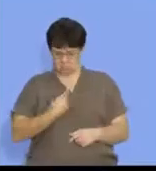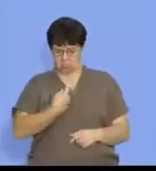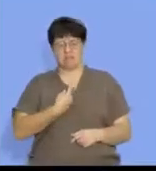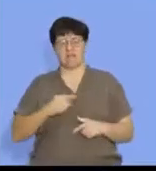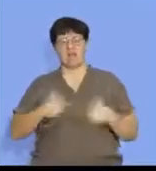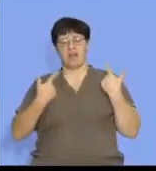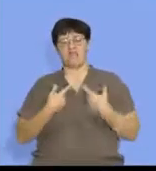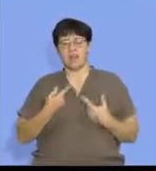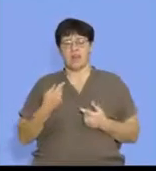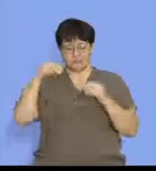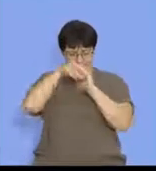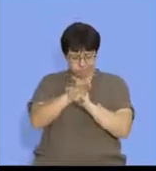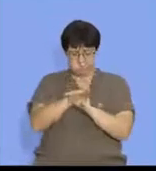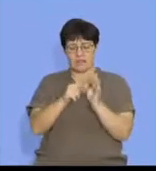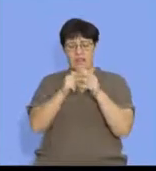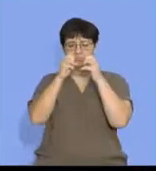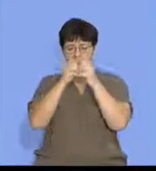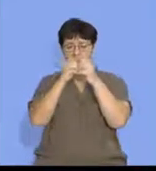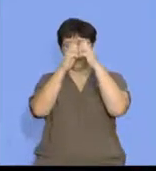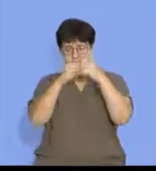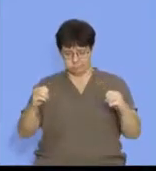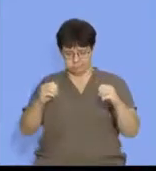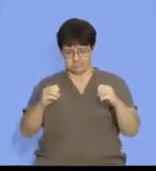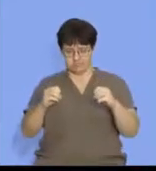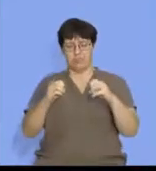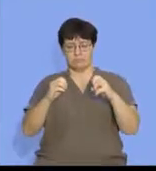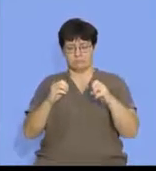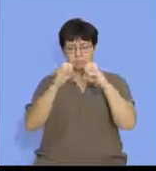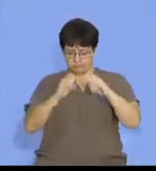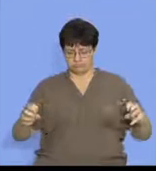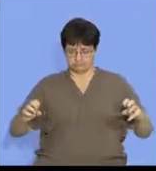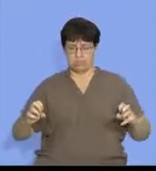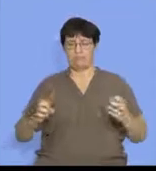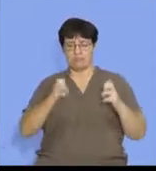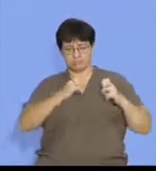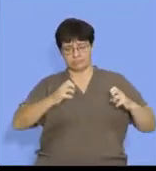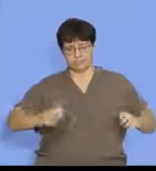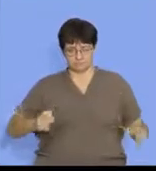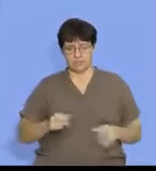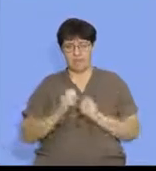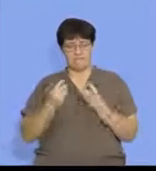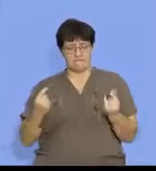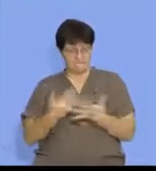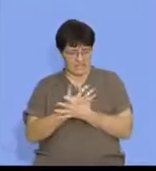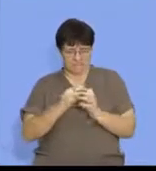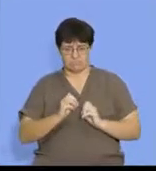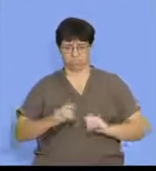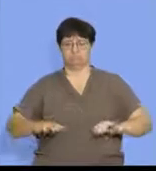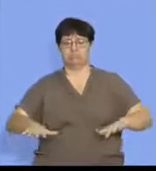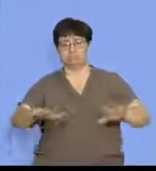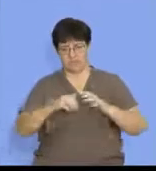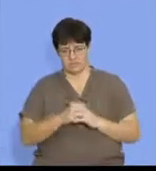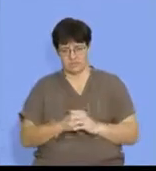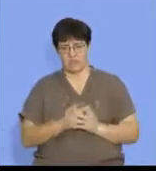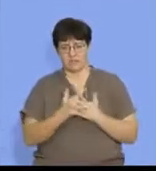it does is it splits into two, and that's how the bacteria is going to divide. Nice and quickly and